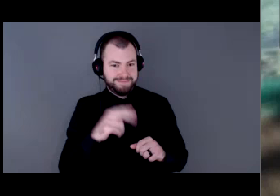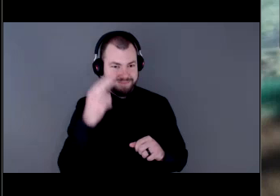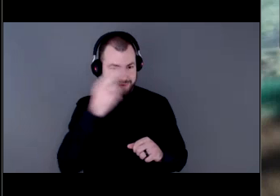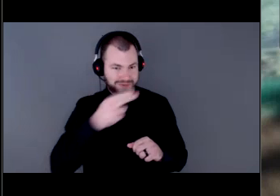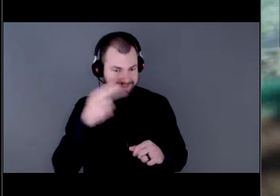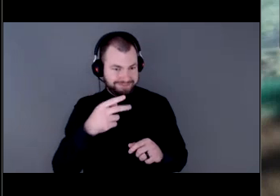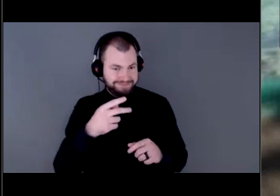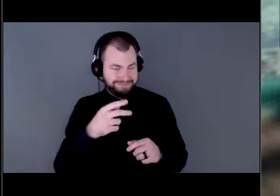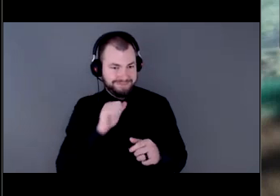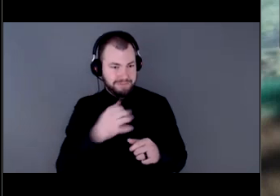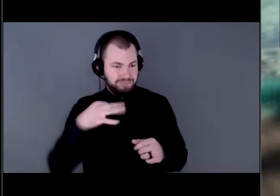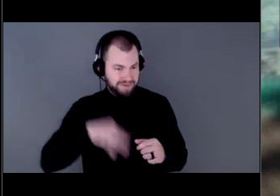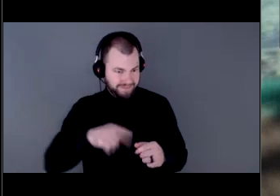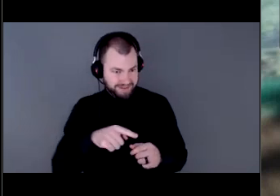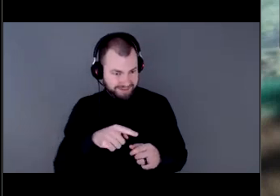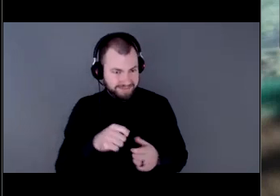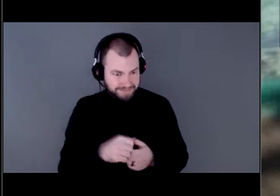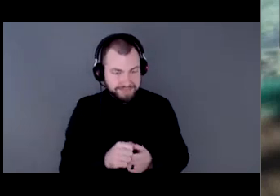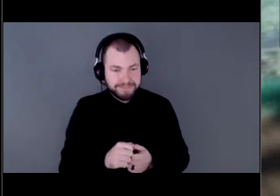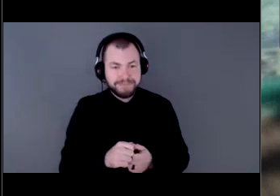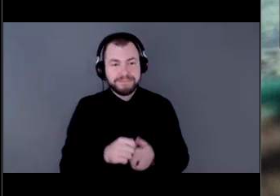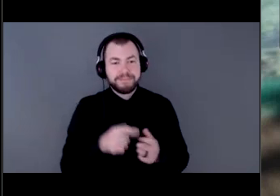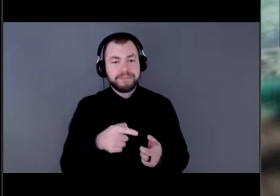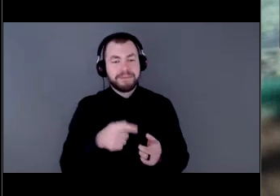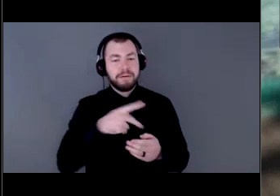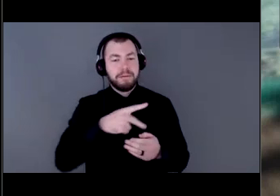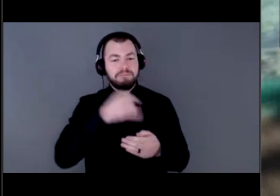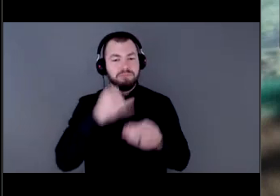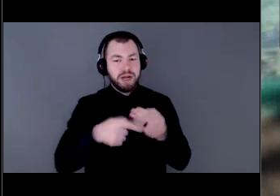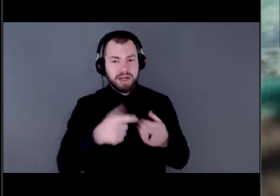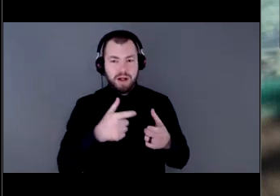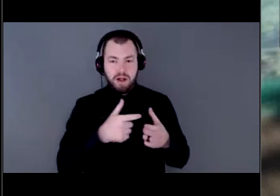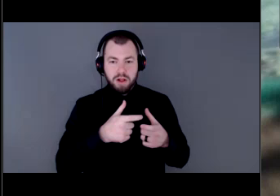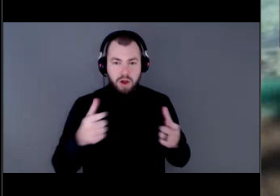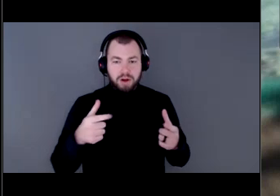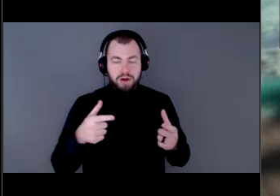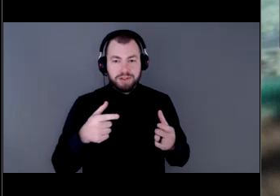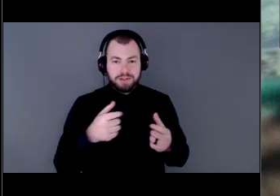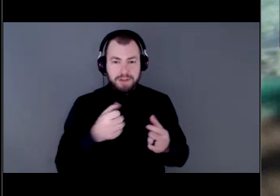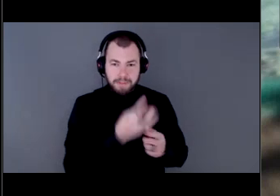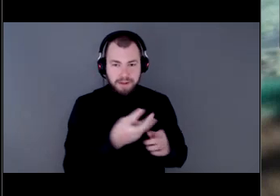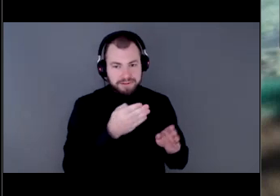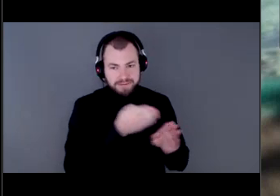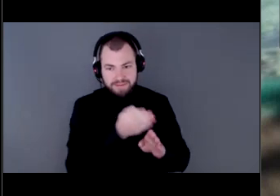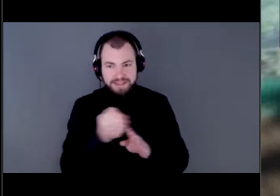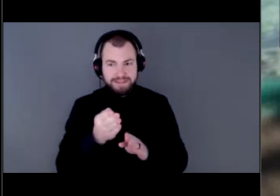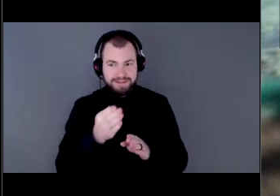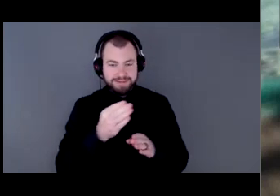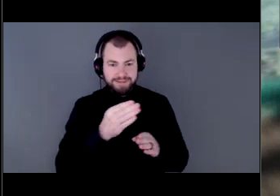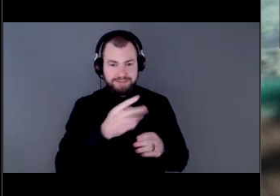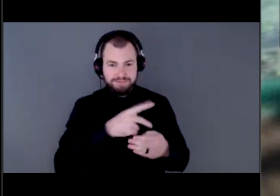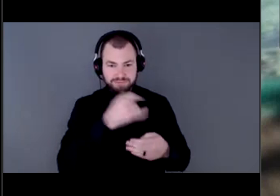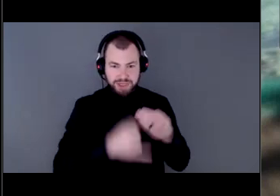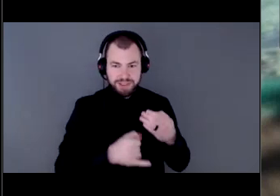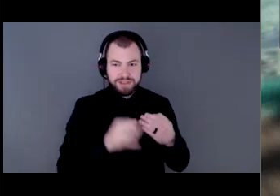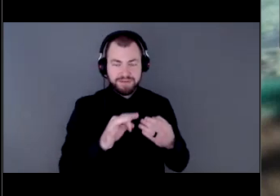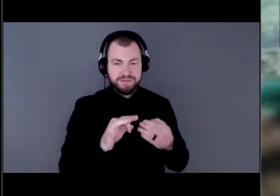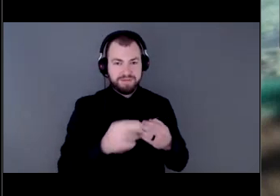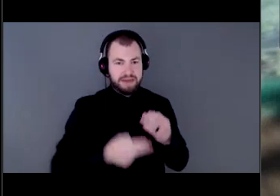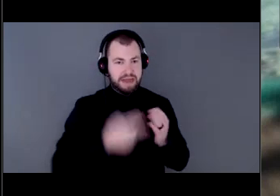Project. This project is a large, multifaceted project, a hard tech research and